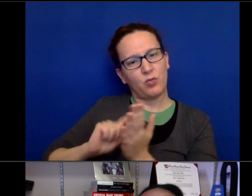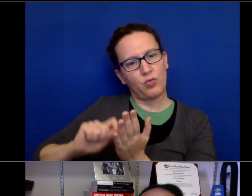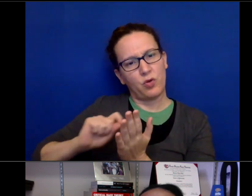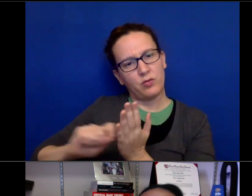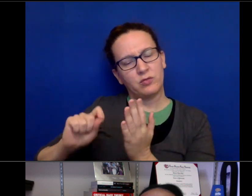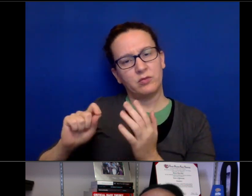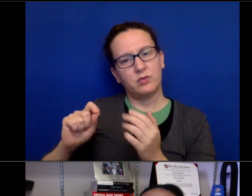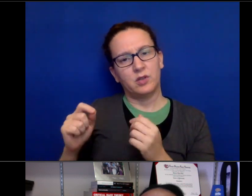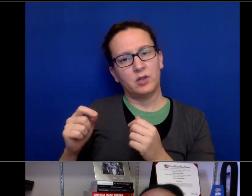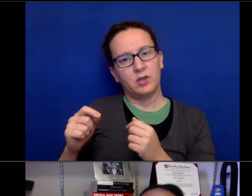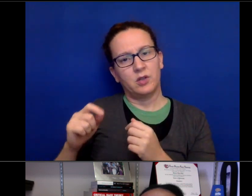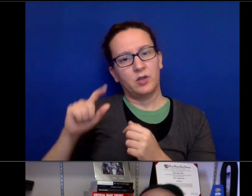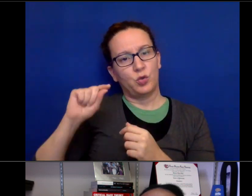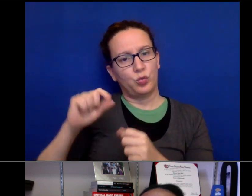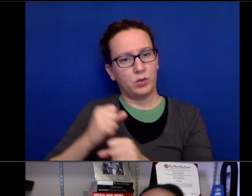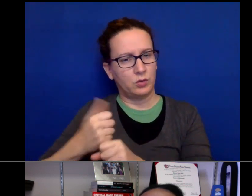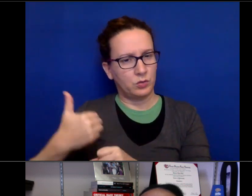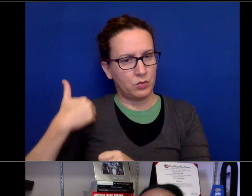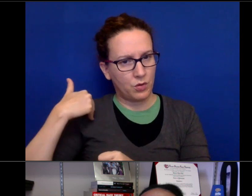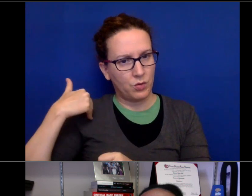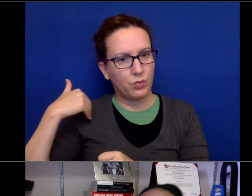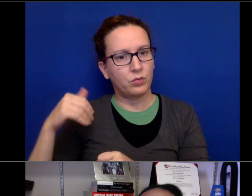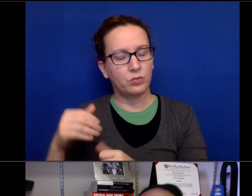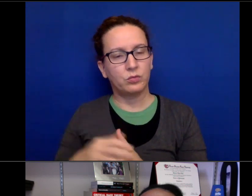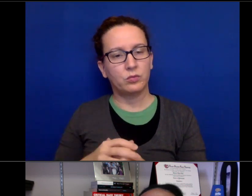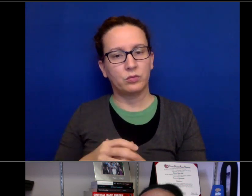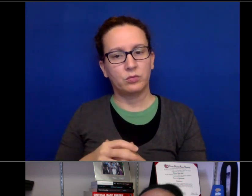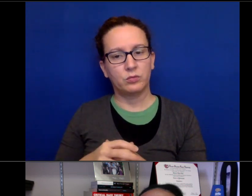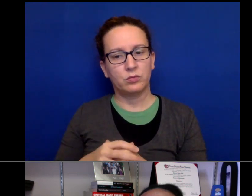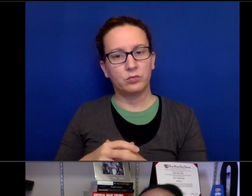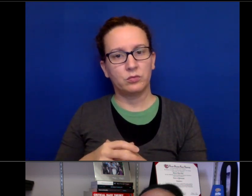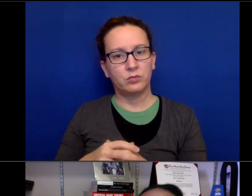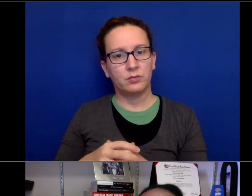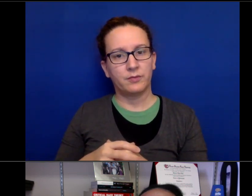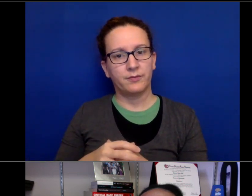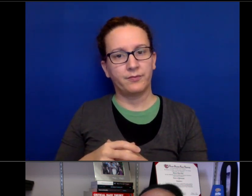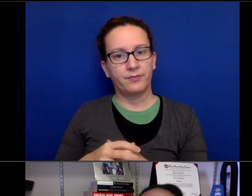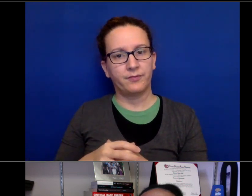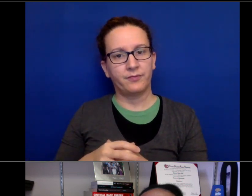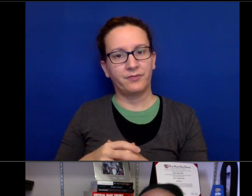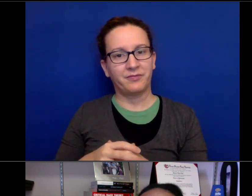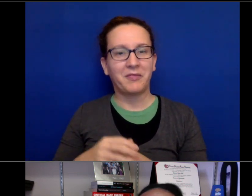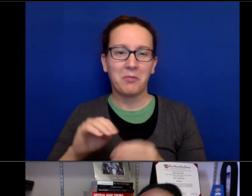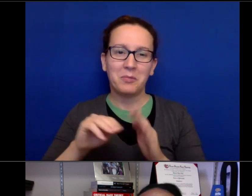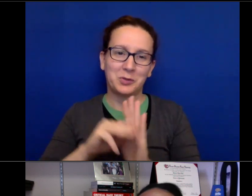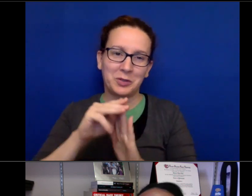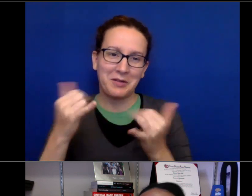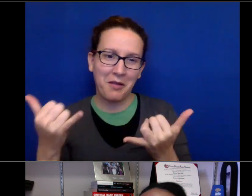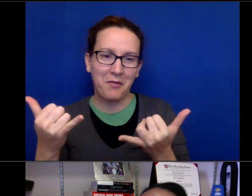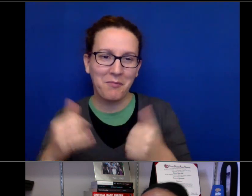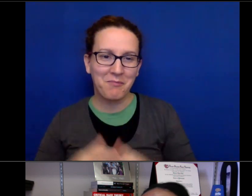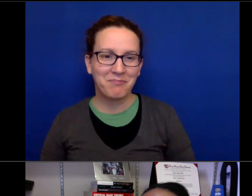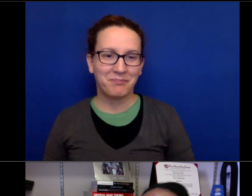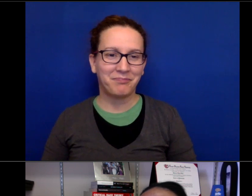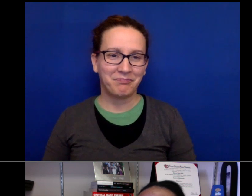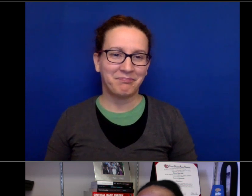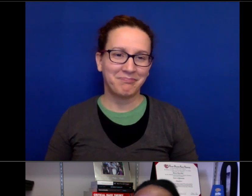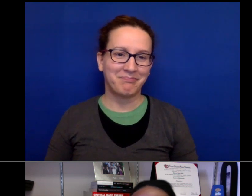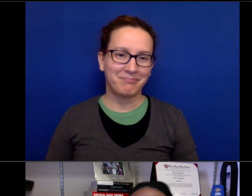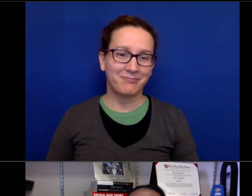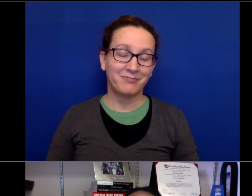know, 20 years ago, I can see I've matured, and so that's not a bad